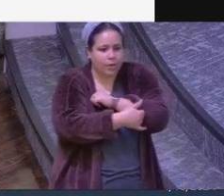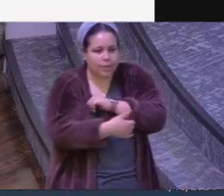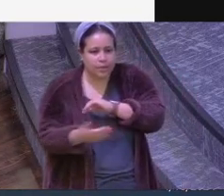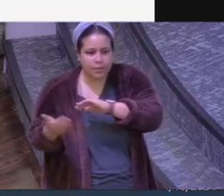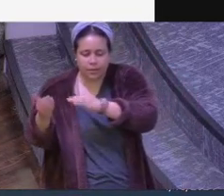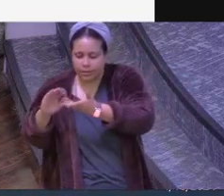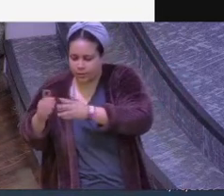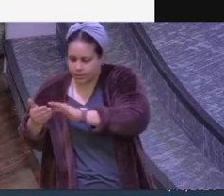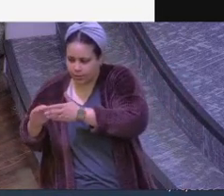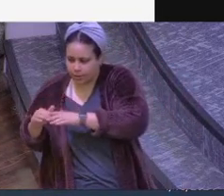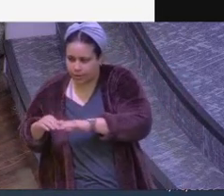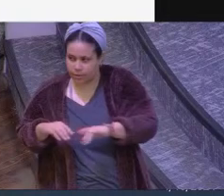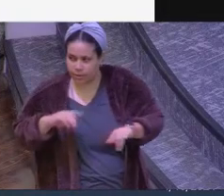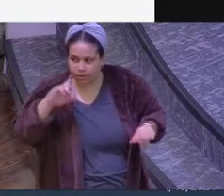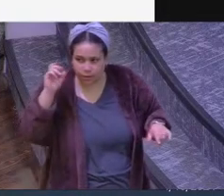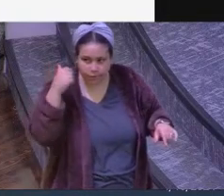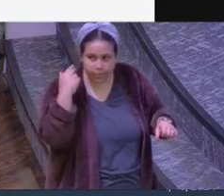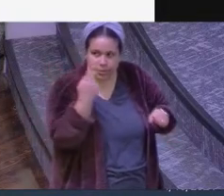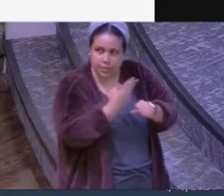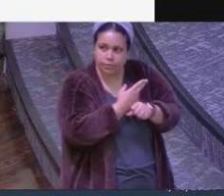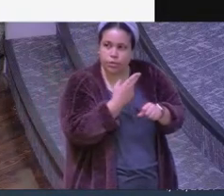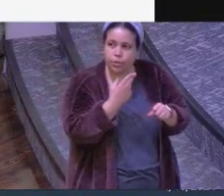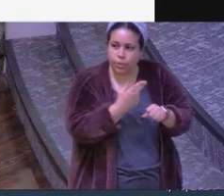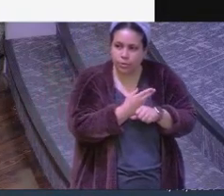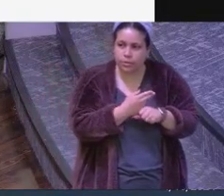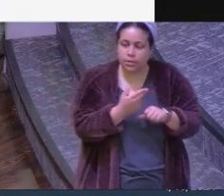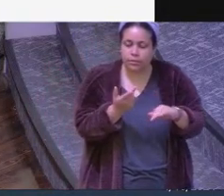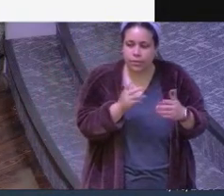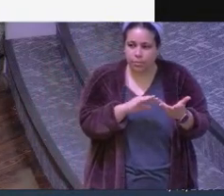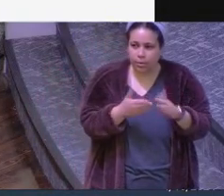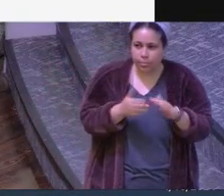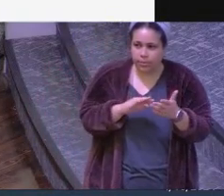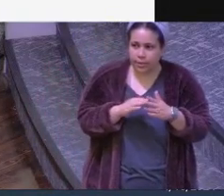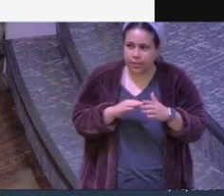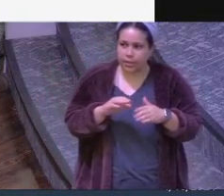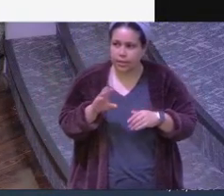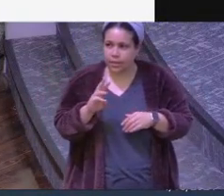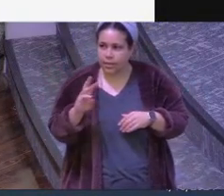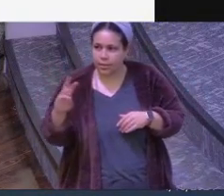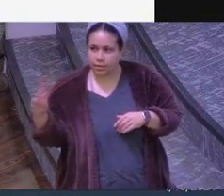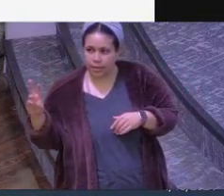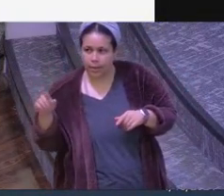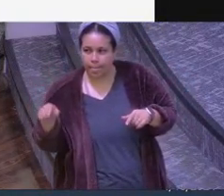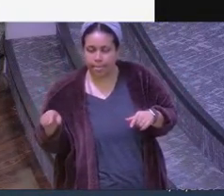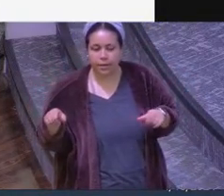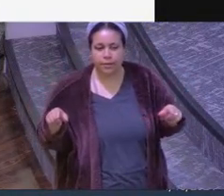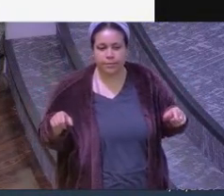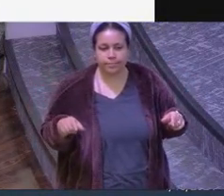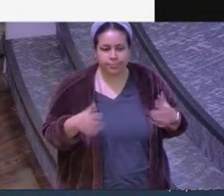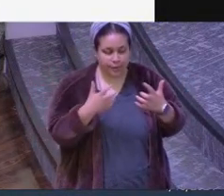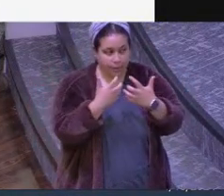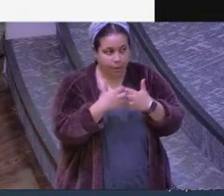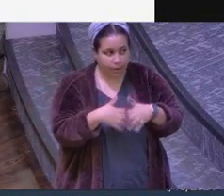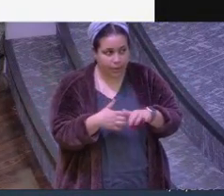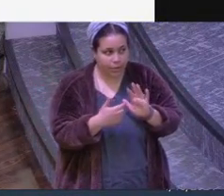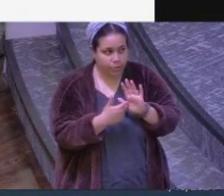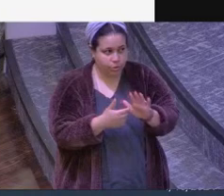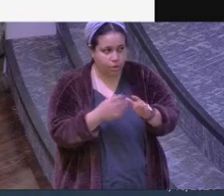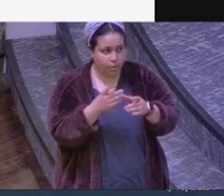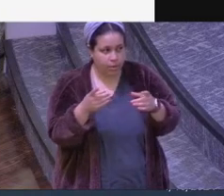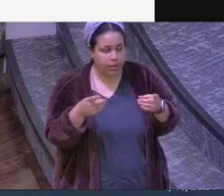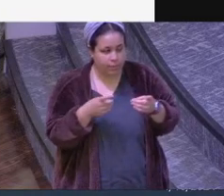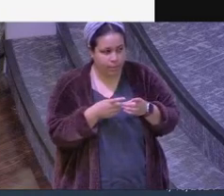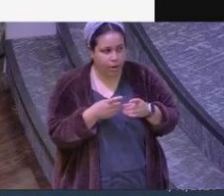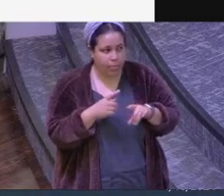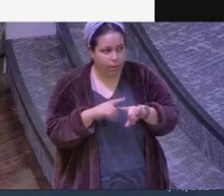governments have been using it. It'll allow us just to kind of have a public facing site where we can put our budget out there. It'll have it broken down by department. It'll have